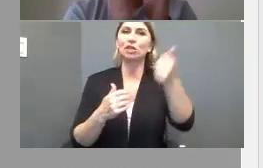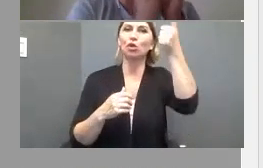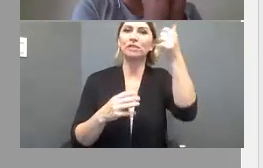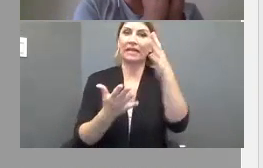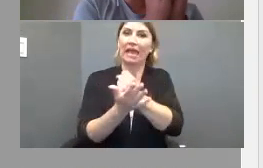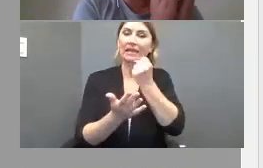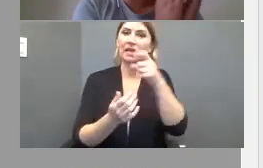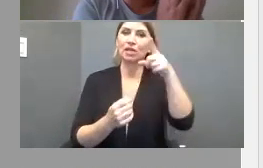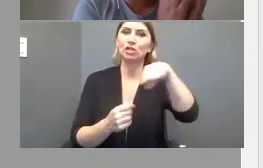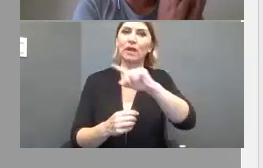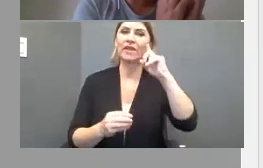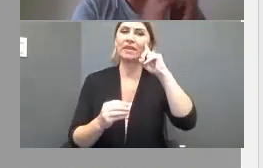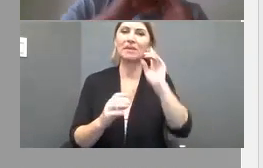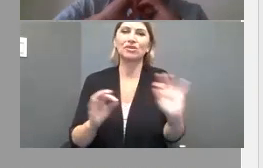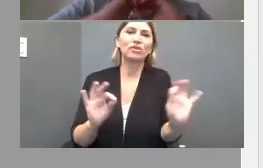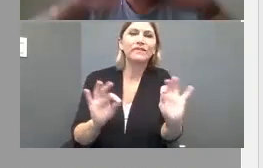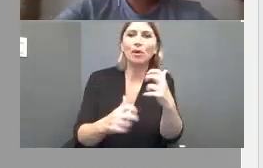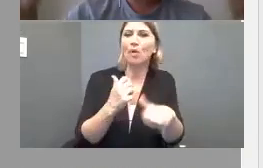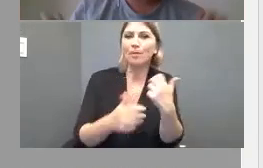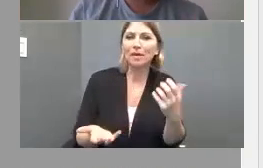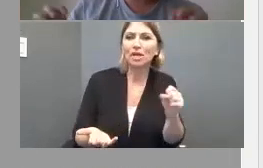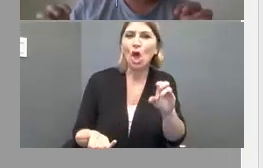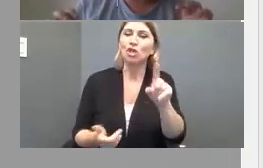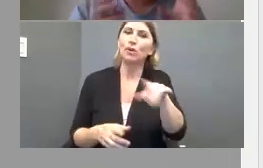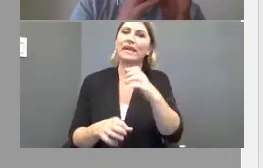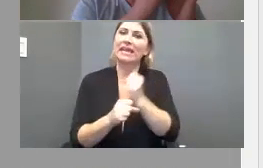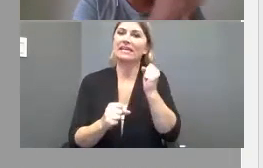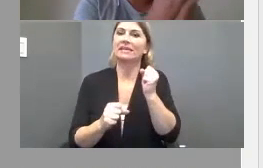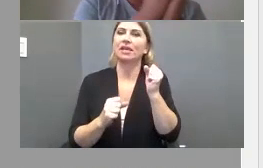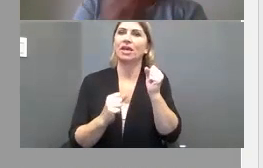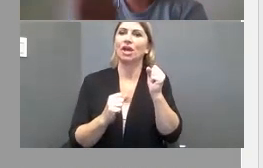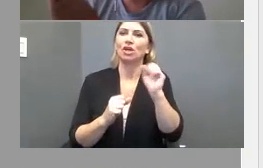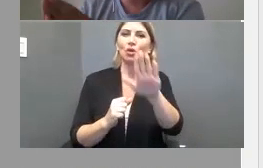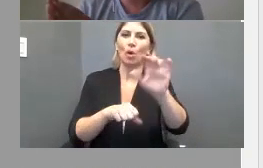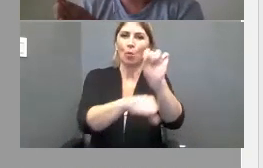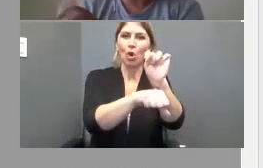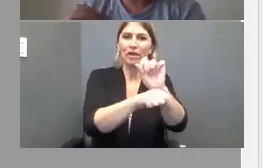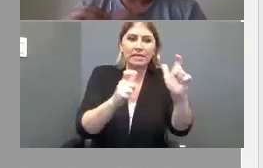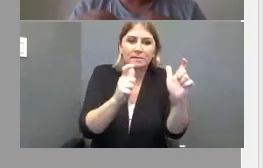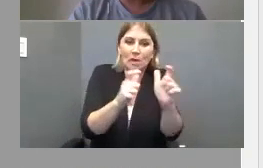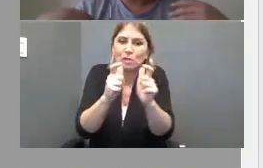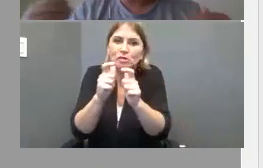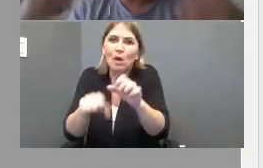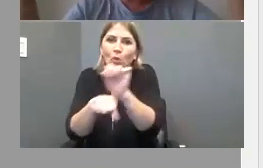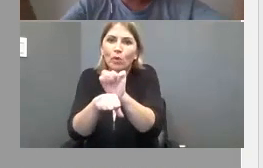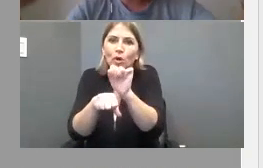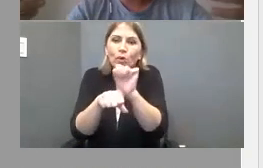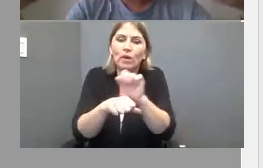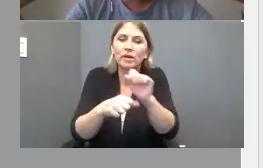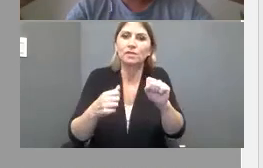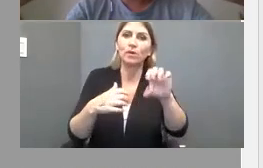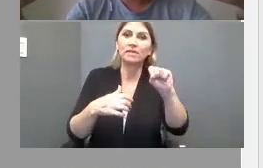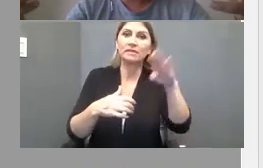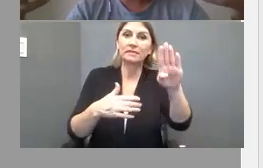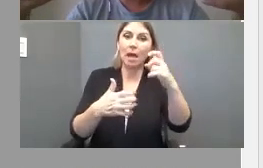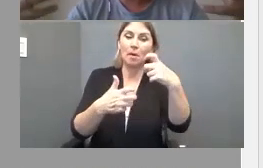about a very trivial small problem and you're delegating your tasks into smaller and smaller sub problems, and you are assuming that those